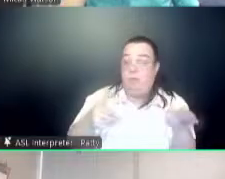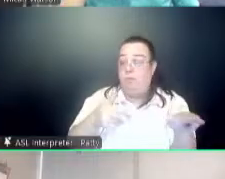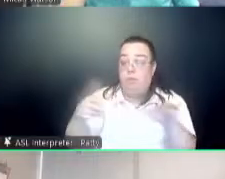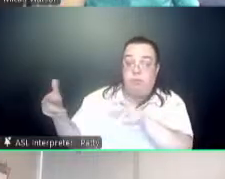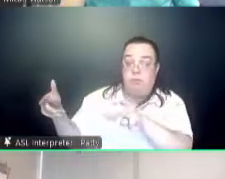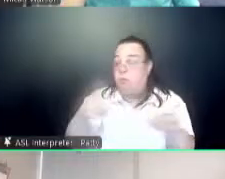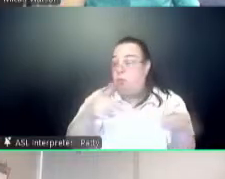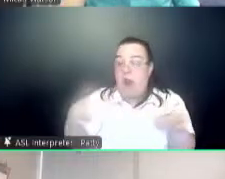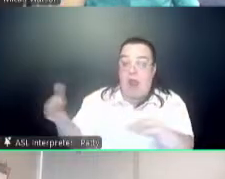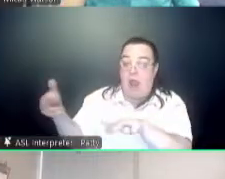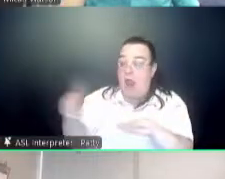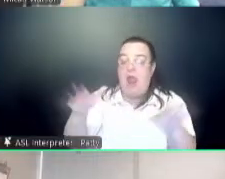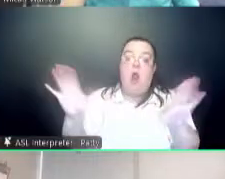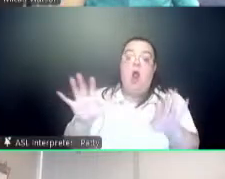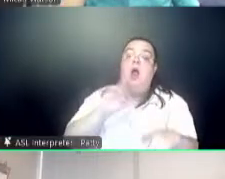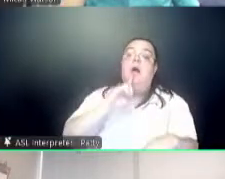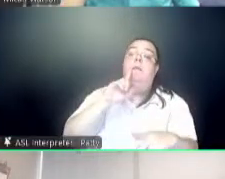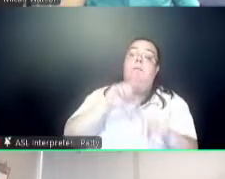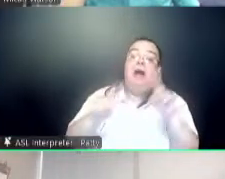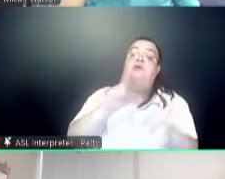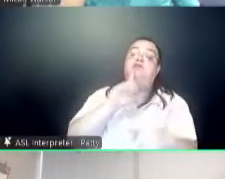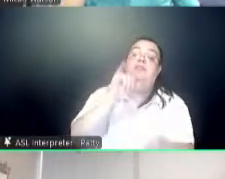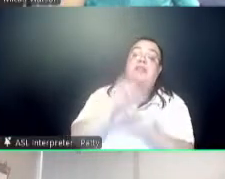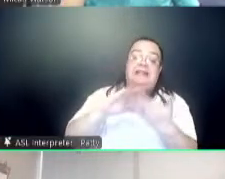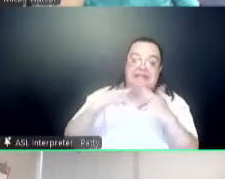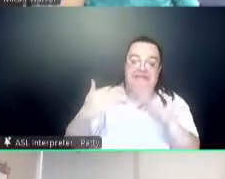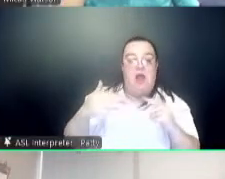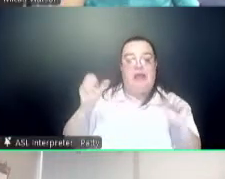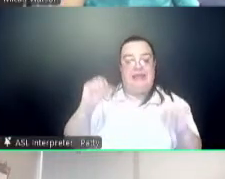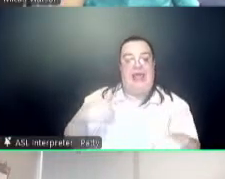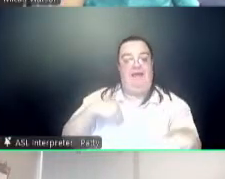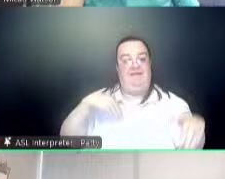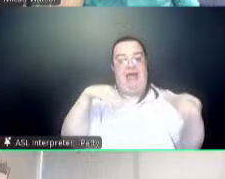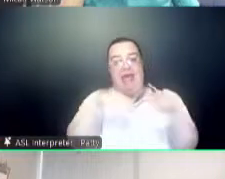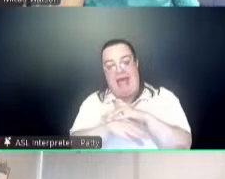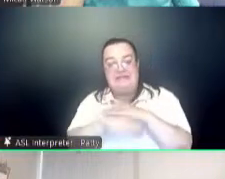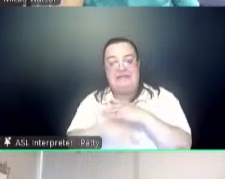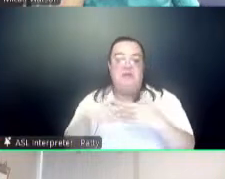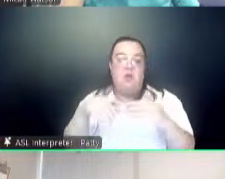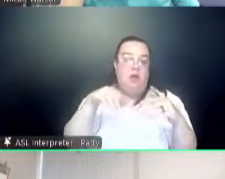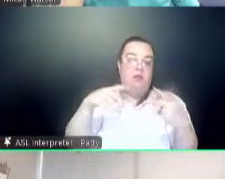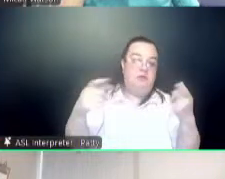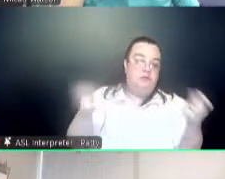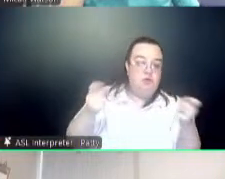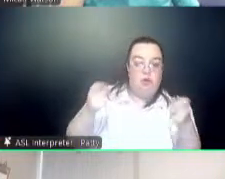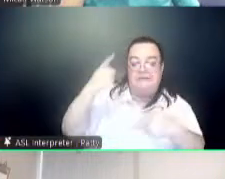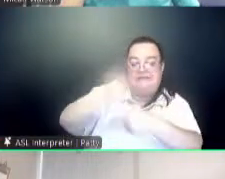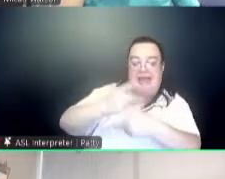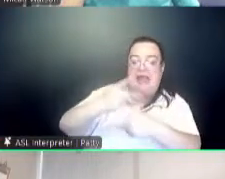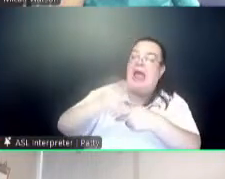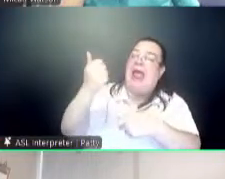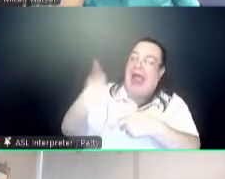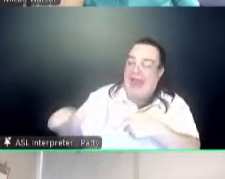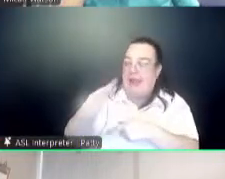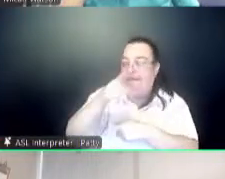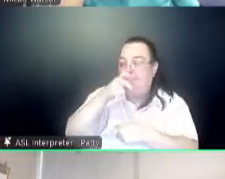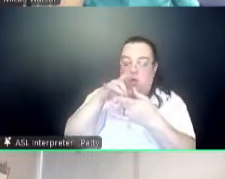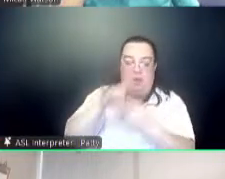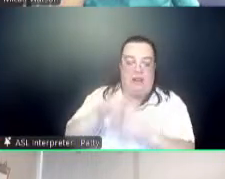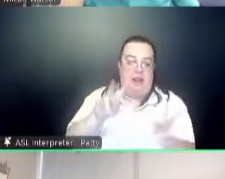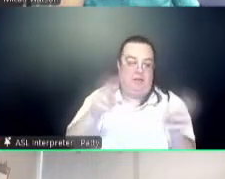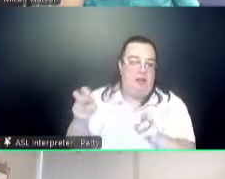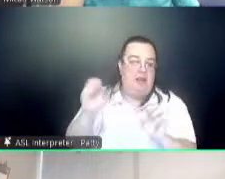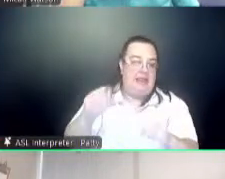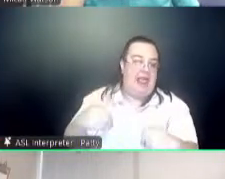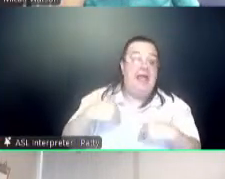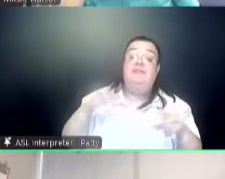have access to go in and get and taking care of whatever insect problem that we have. The TNR was